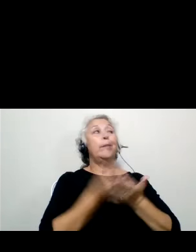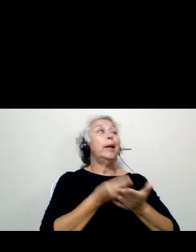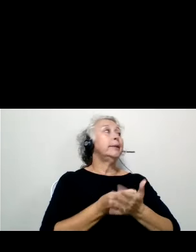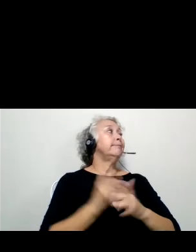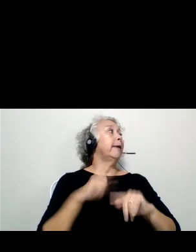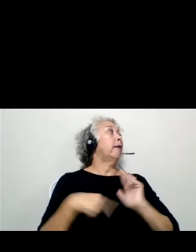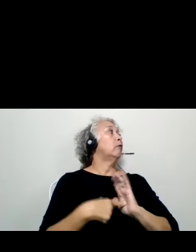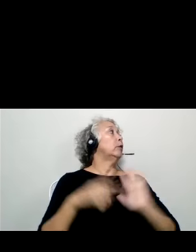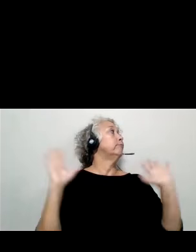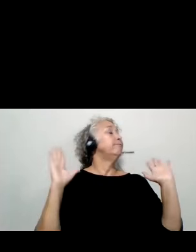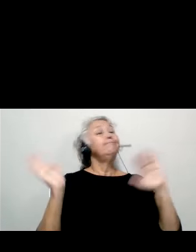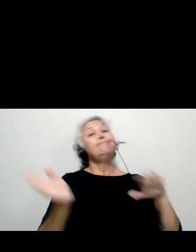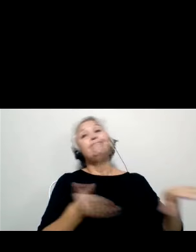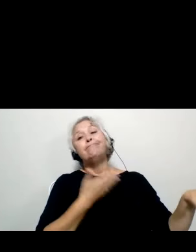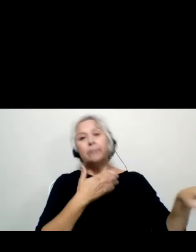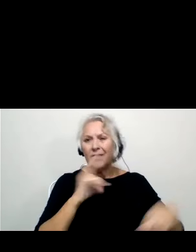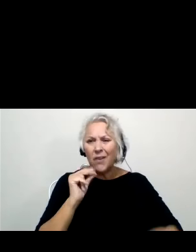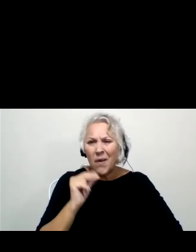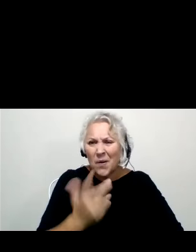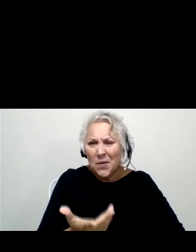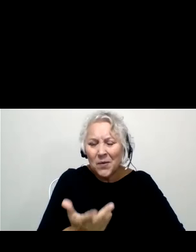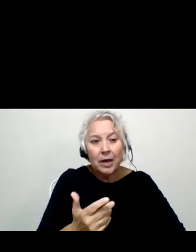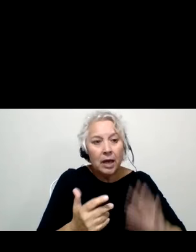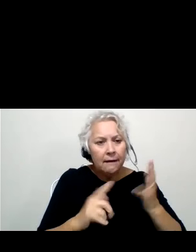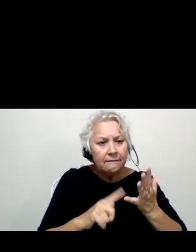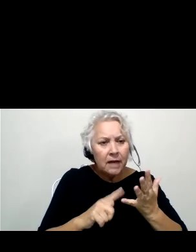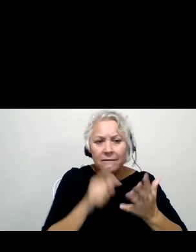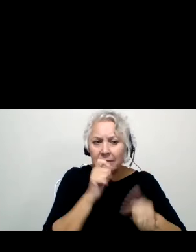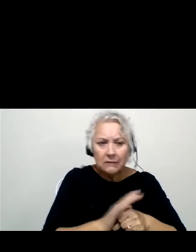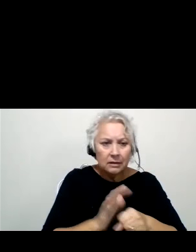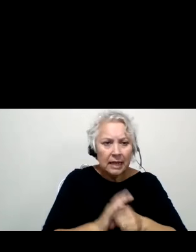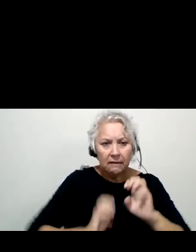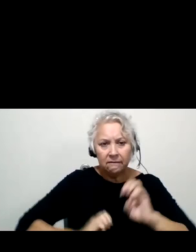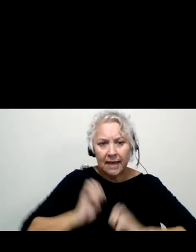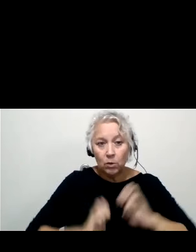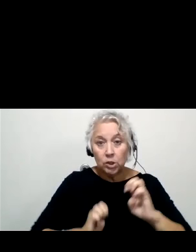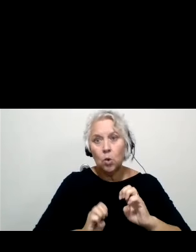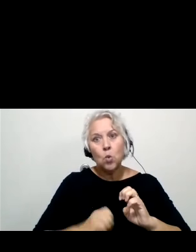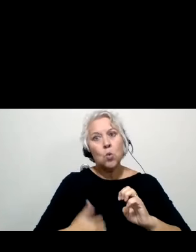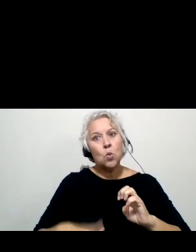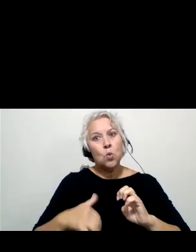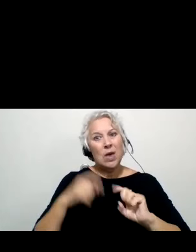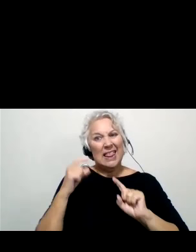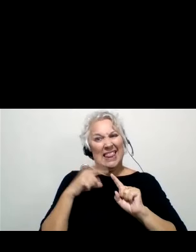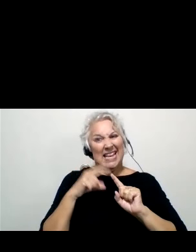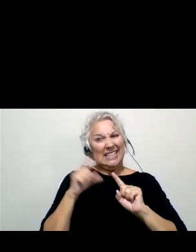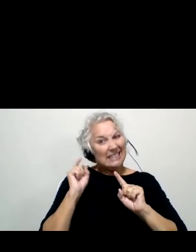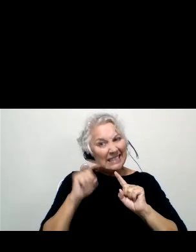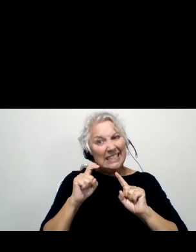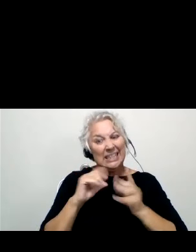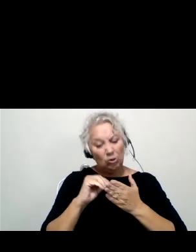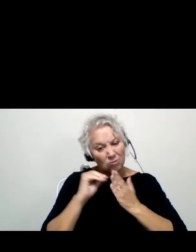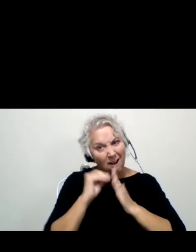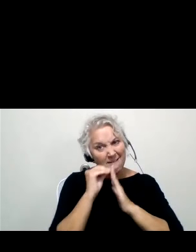afford it, we're gonna move on. Number 5, inadequate evaluations. And this comes down to, you need to